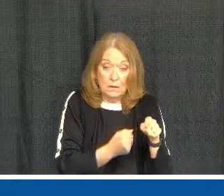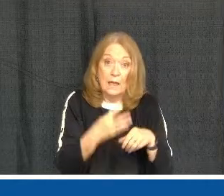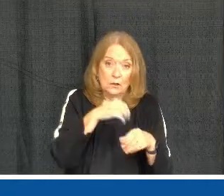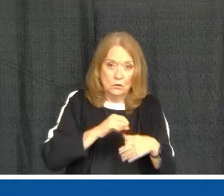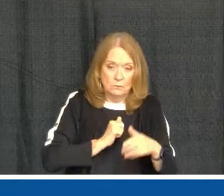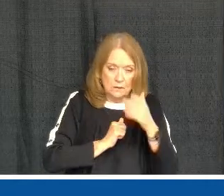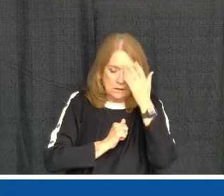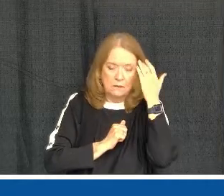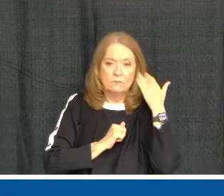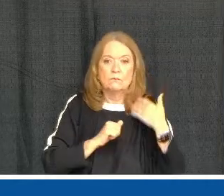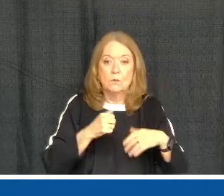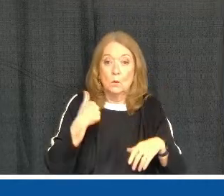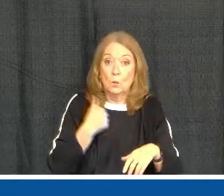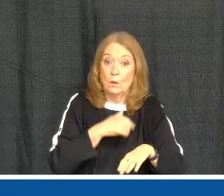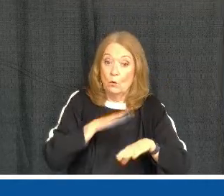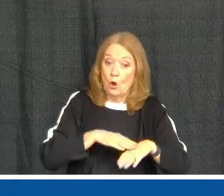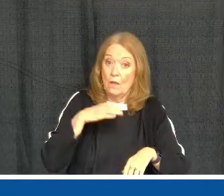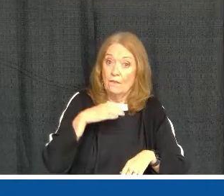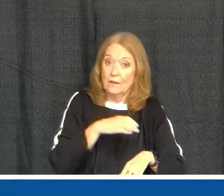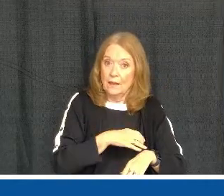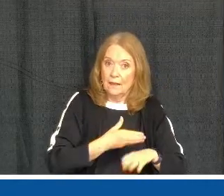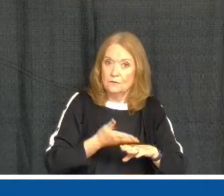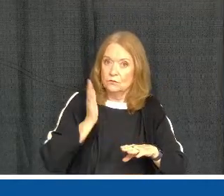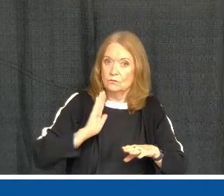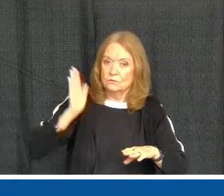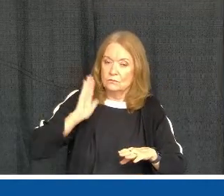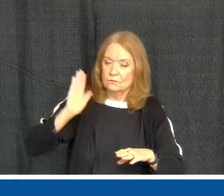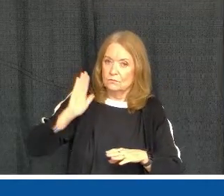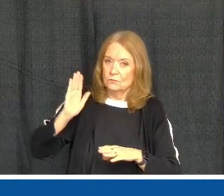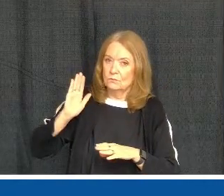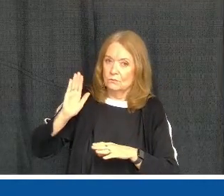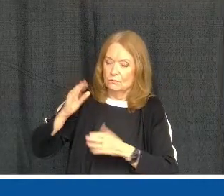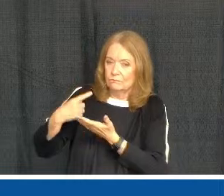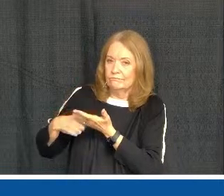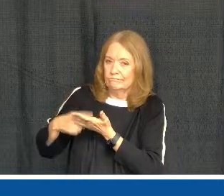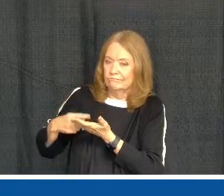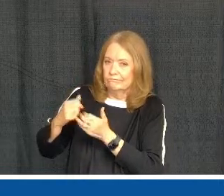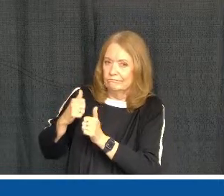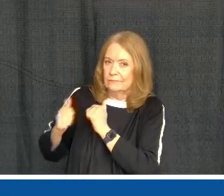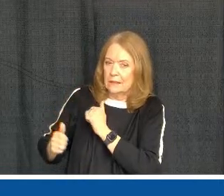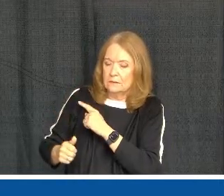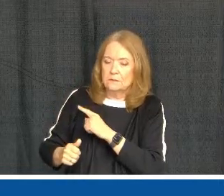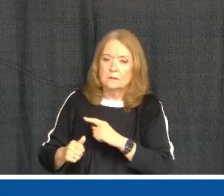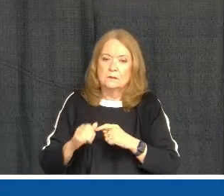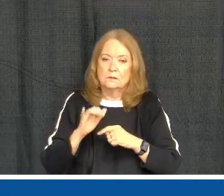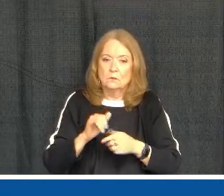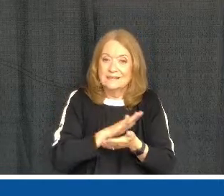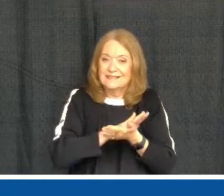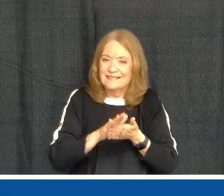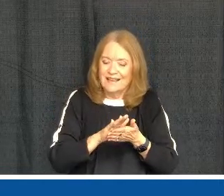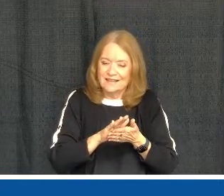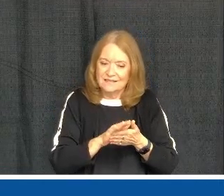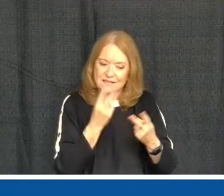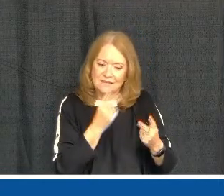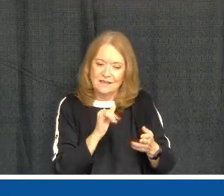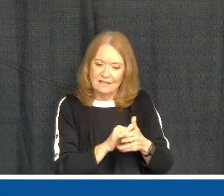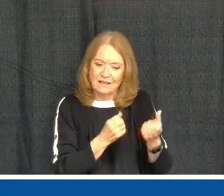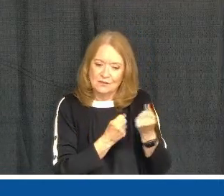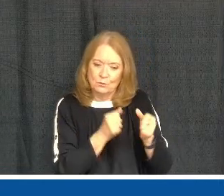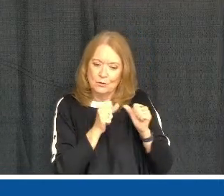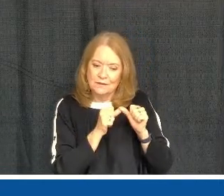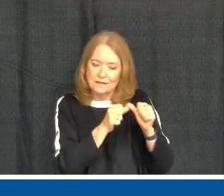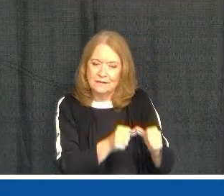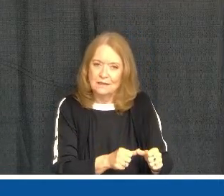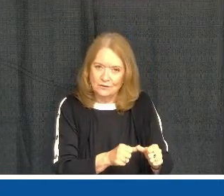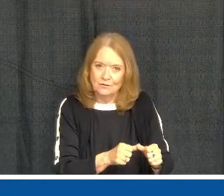myself, were on the council at the time this came forward. So it was nice to see that support continued forth from